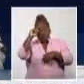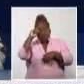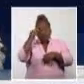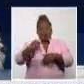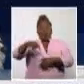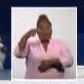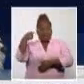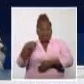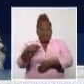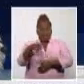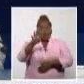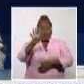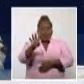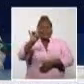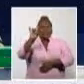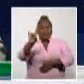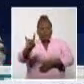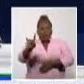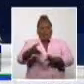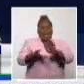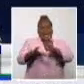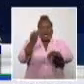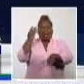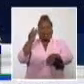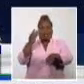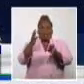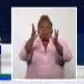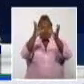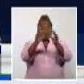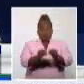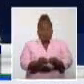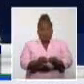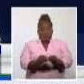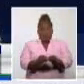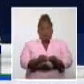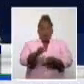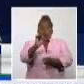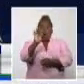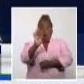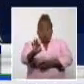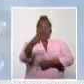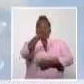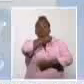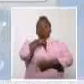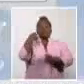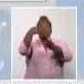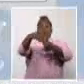there were 49 discharges. That makes a total of